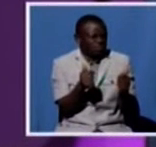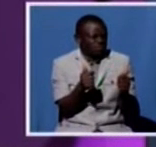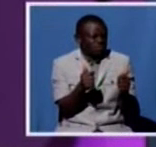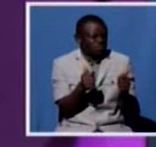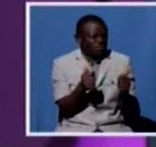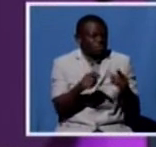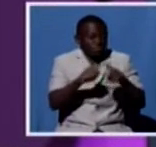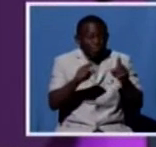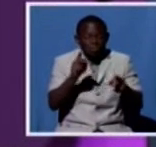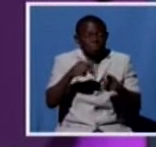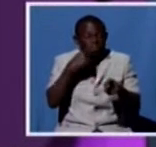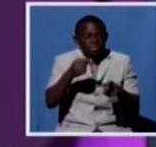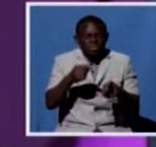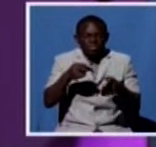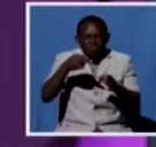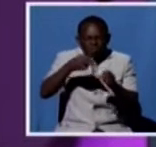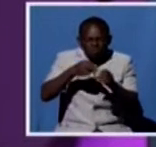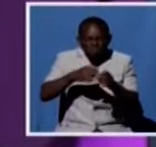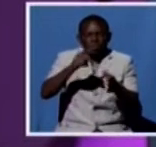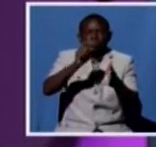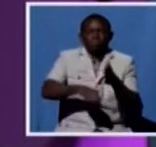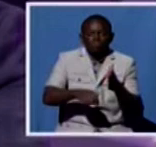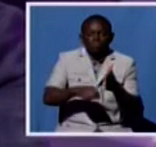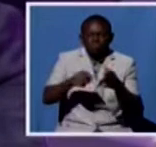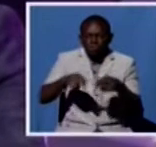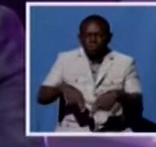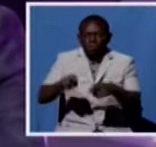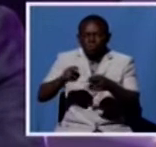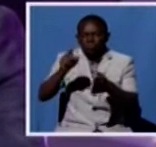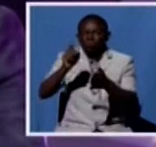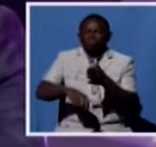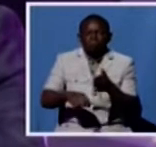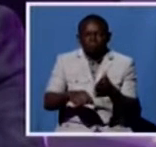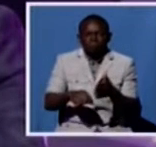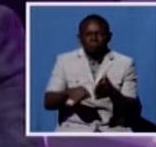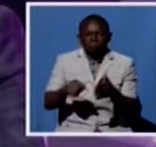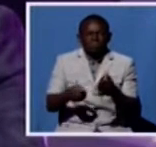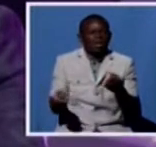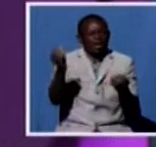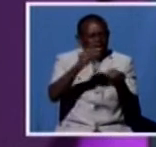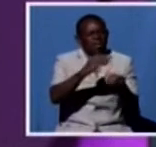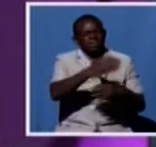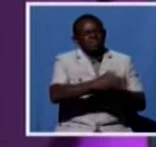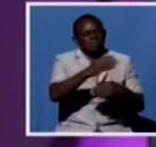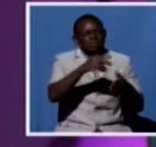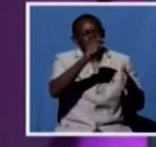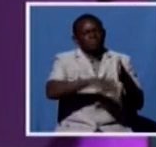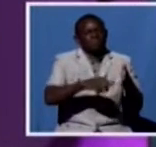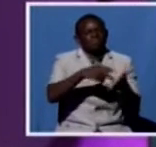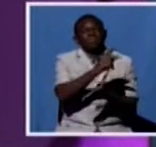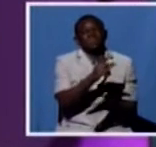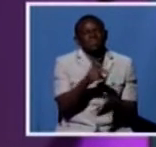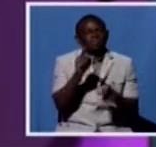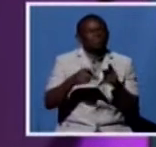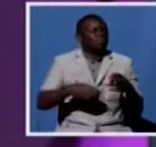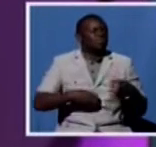through fuel levy and road tax. Yes, there's also a concern, for instance, that, well, the fact that some roads are